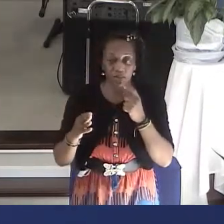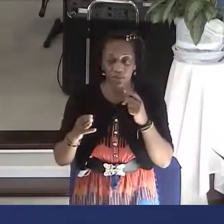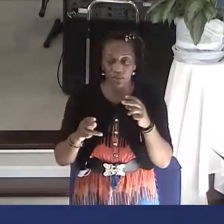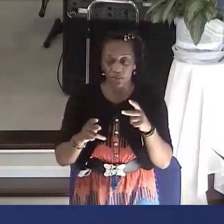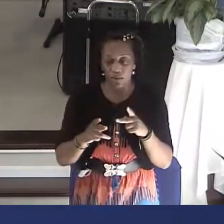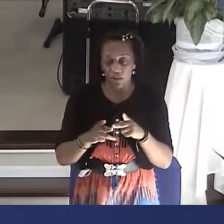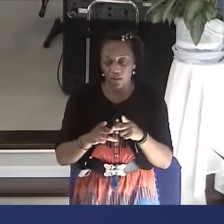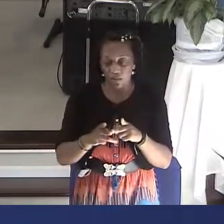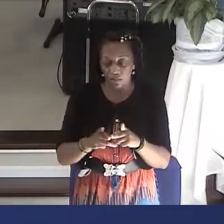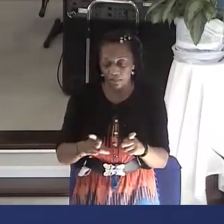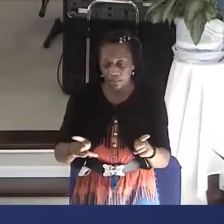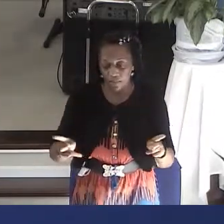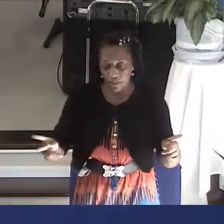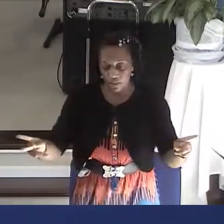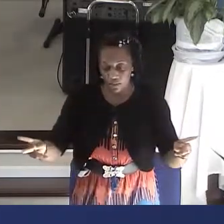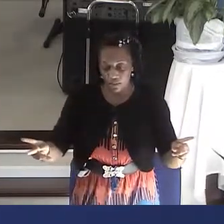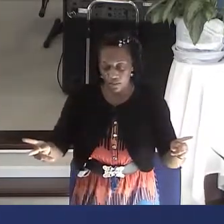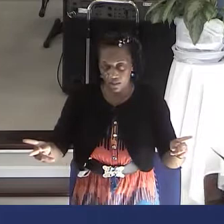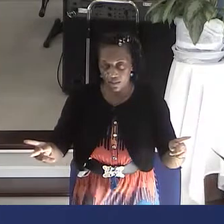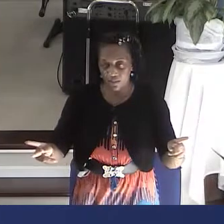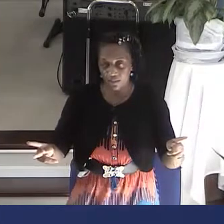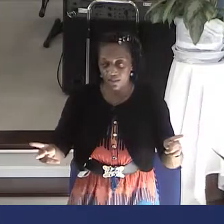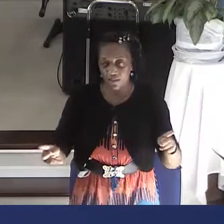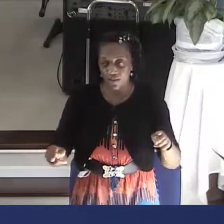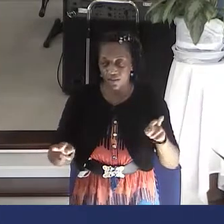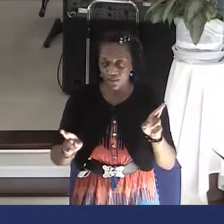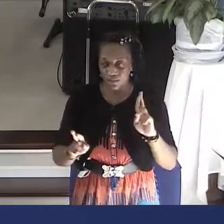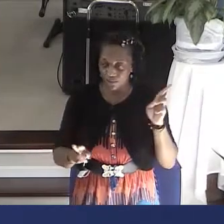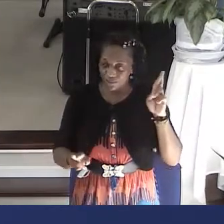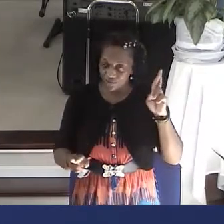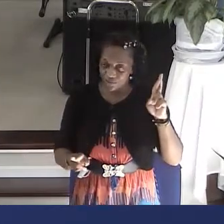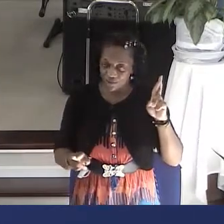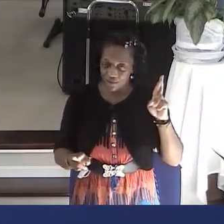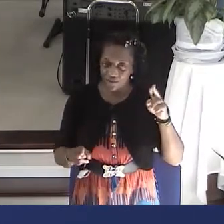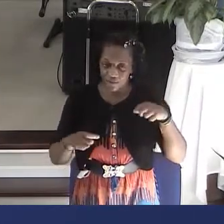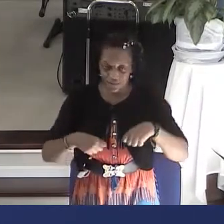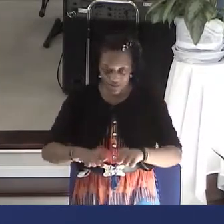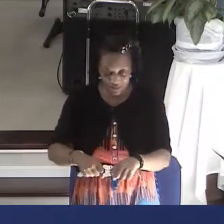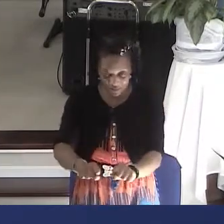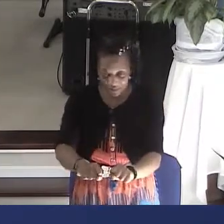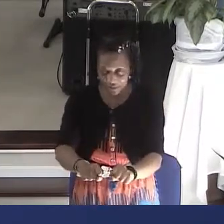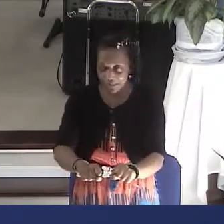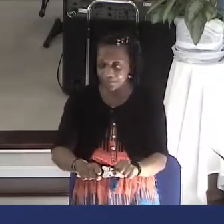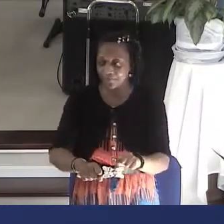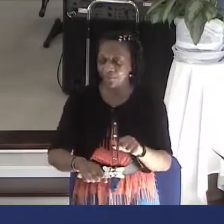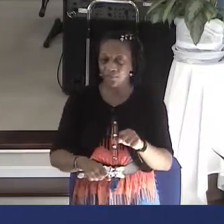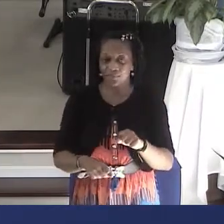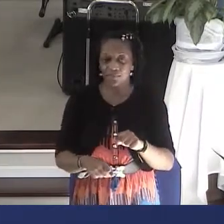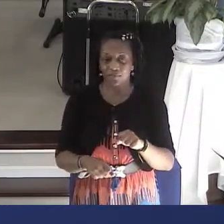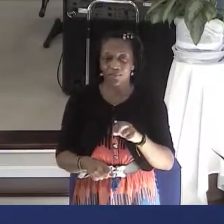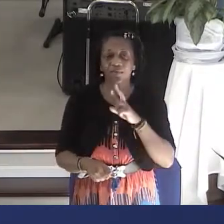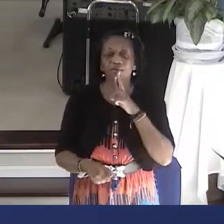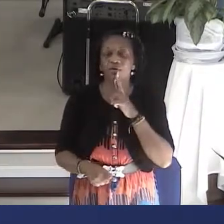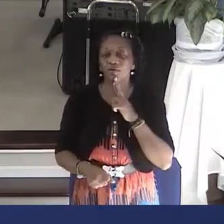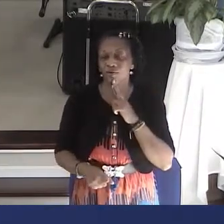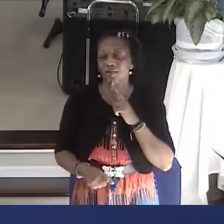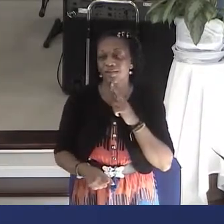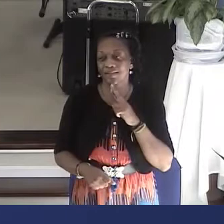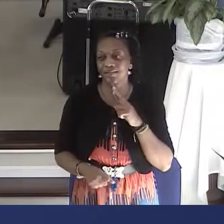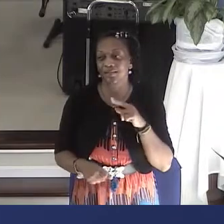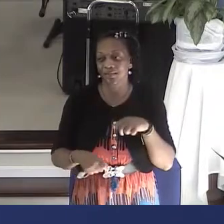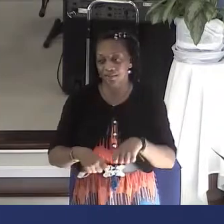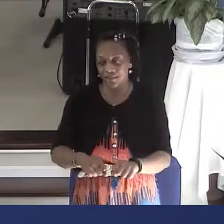children could pass through. You are the God who opened the eyes of the blind and made the lame to